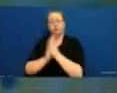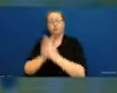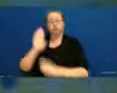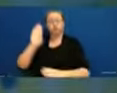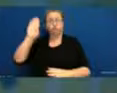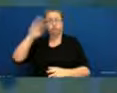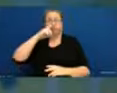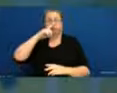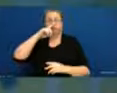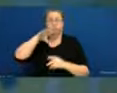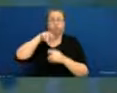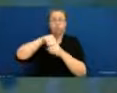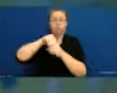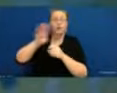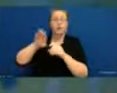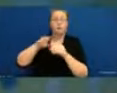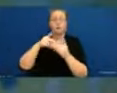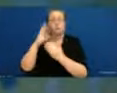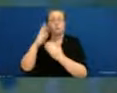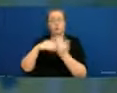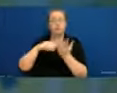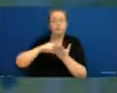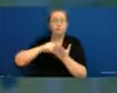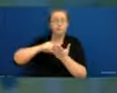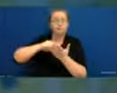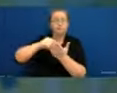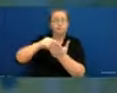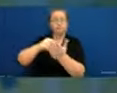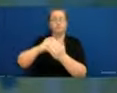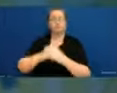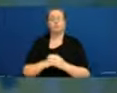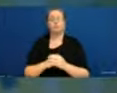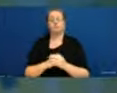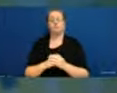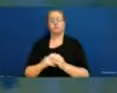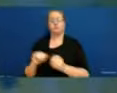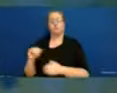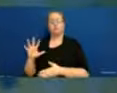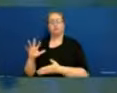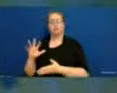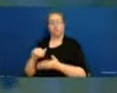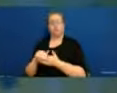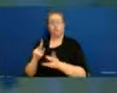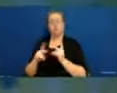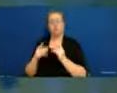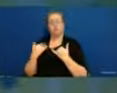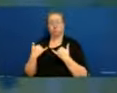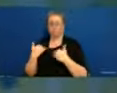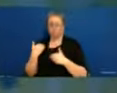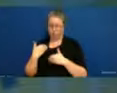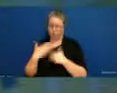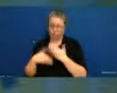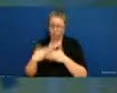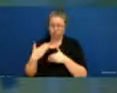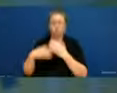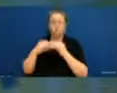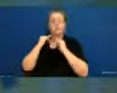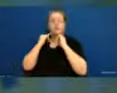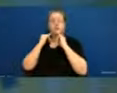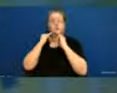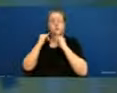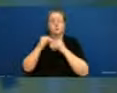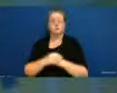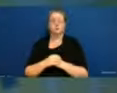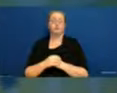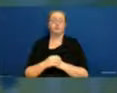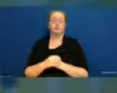interest in the Health Career Access Program, and nearly 5,000 of those have gone through their preliminary interview and screening process.